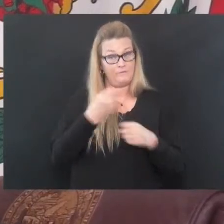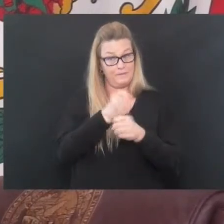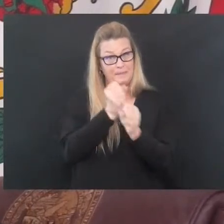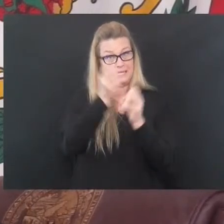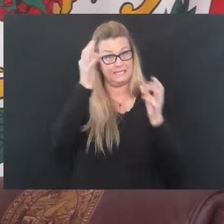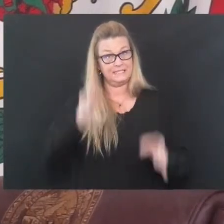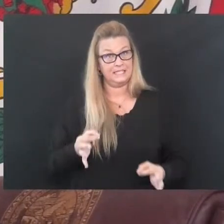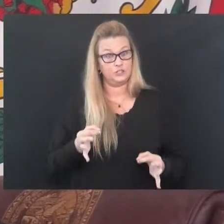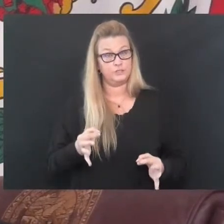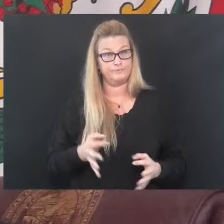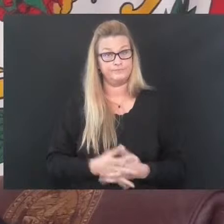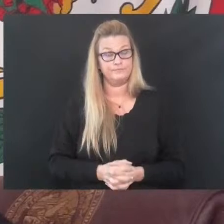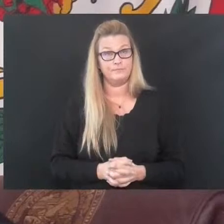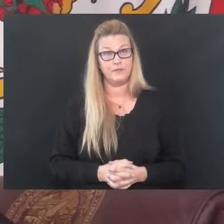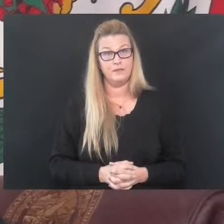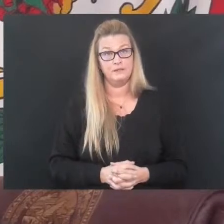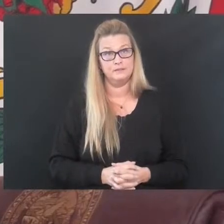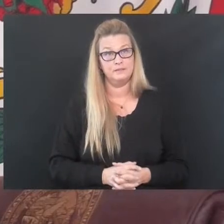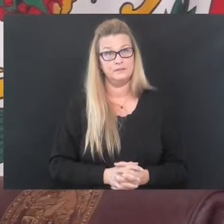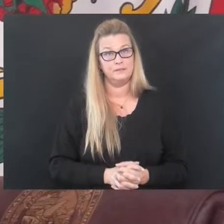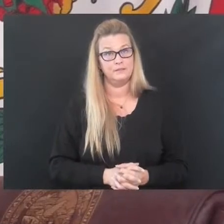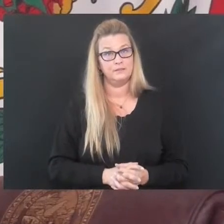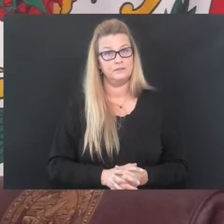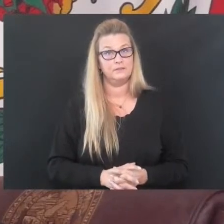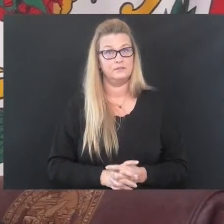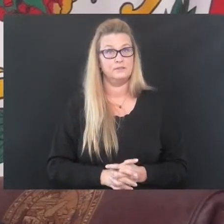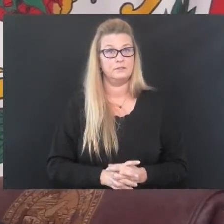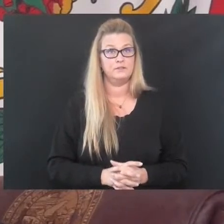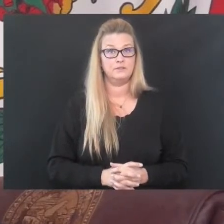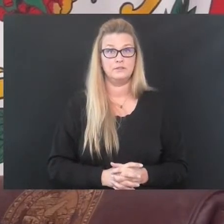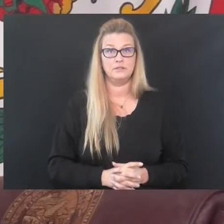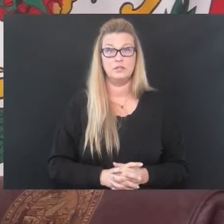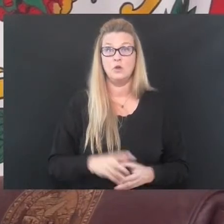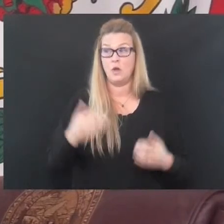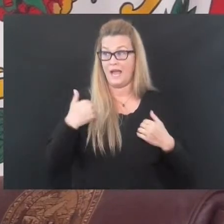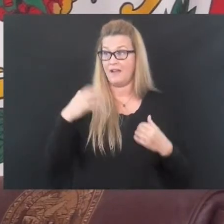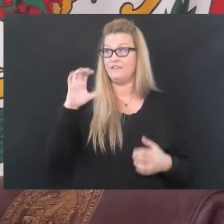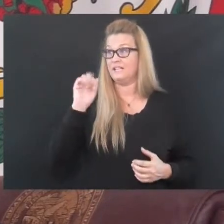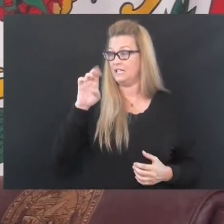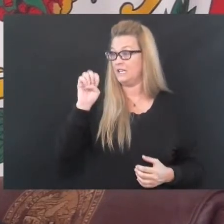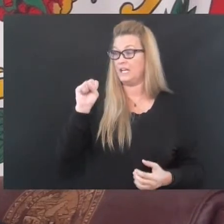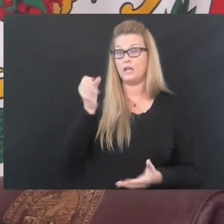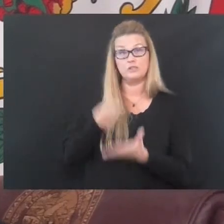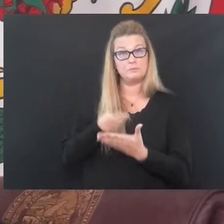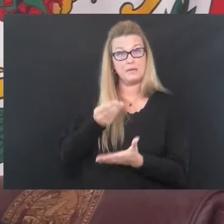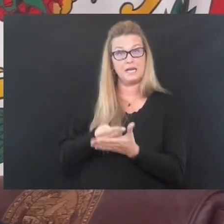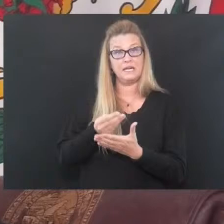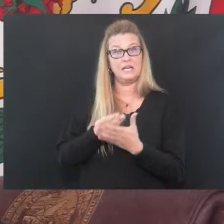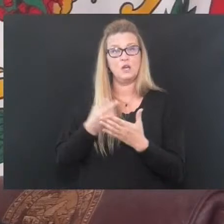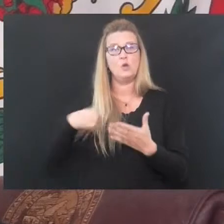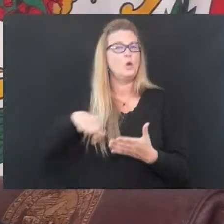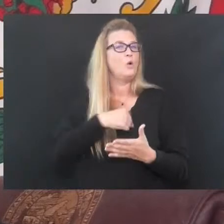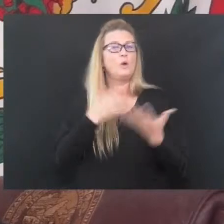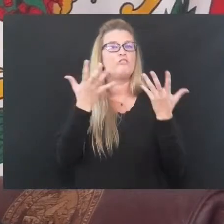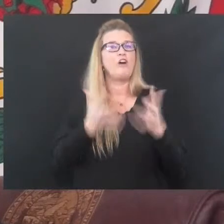decision. You got to make a decision. You've got CARES money. We have vetted it every way in the world. I